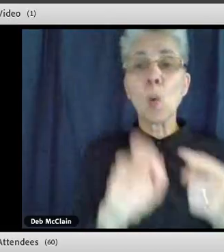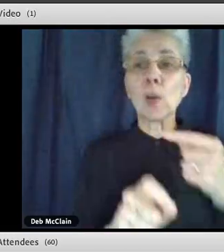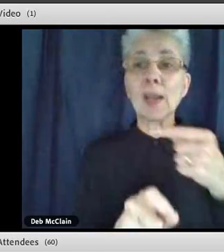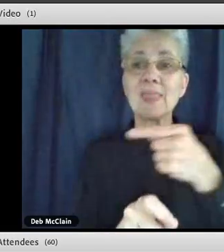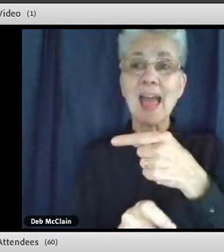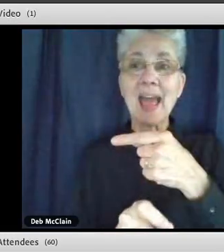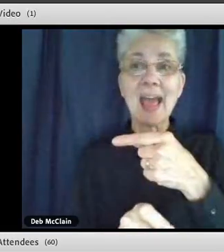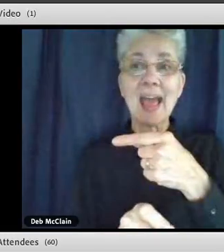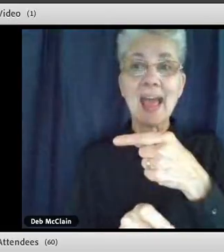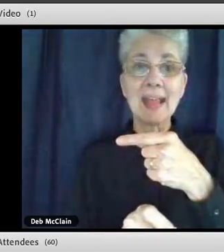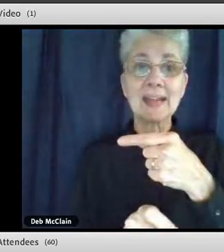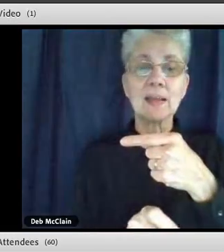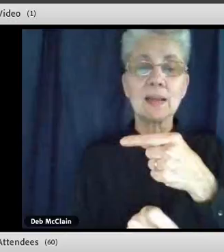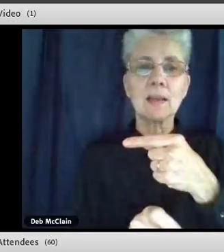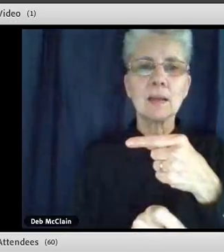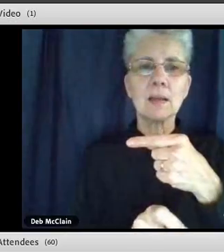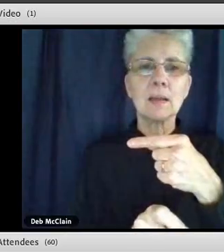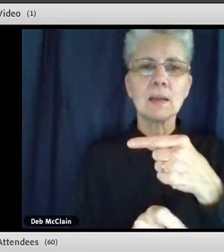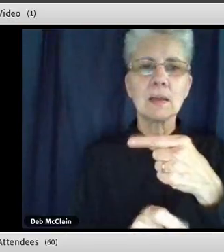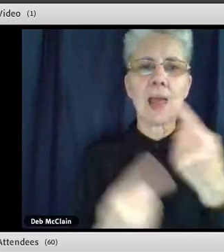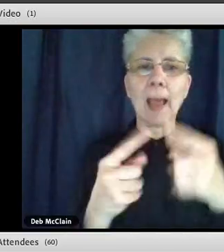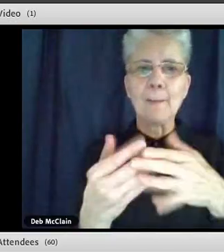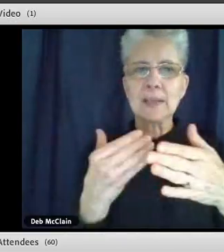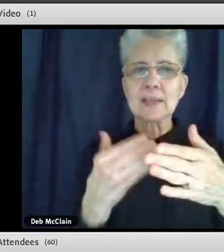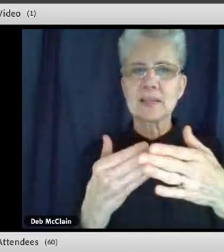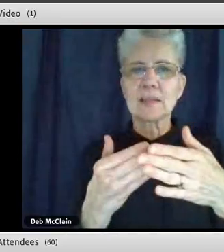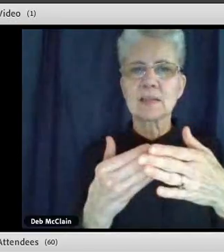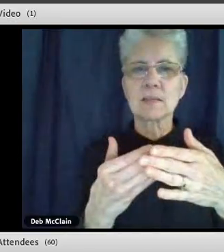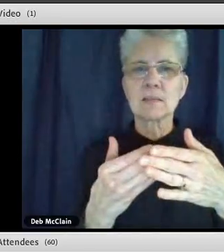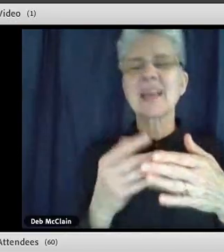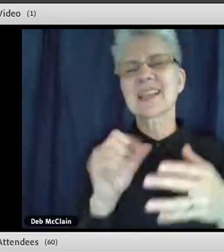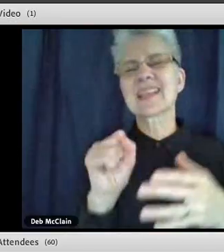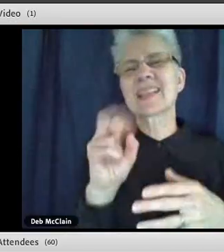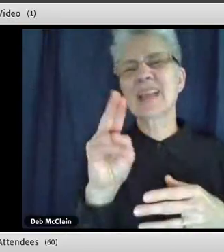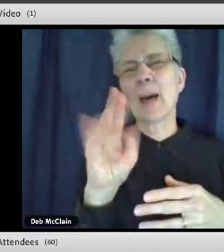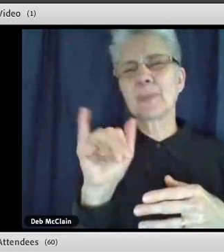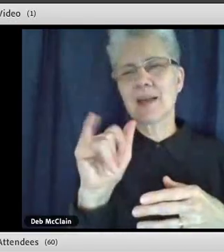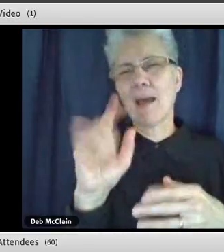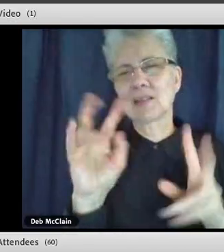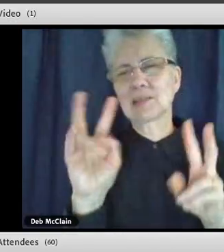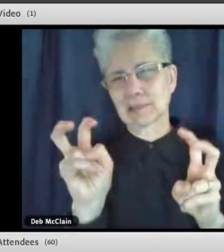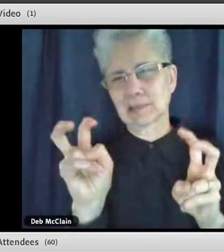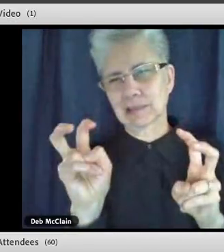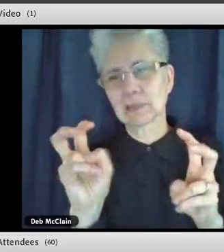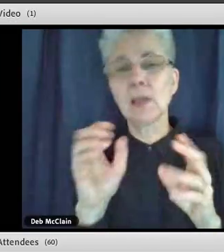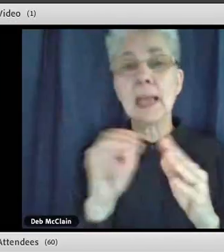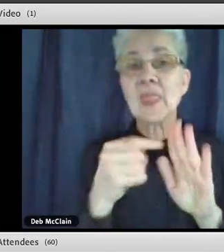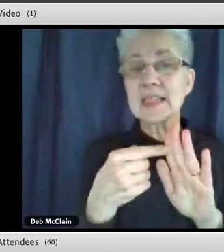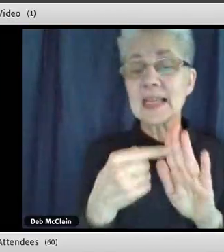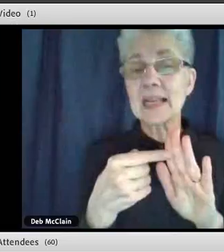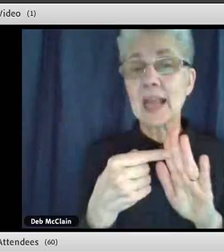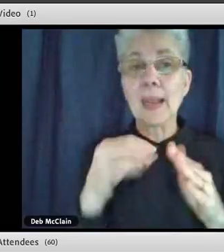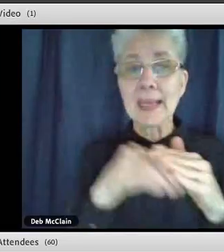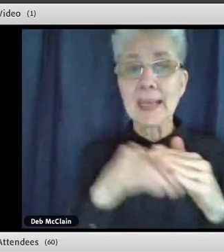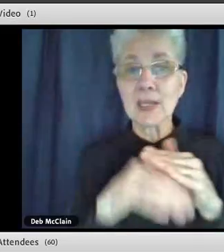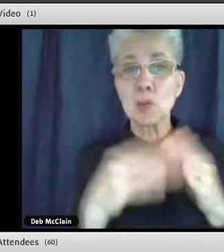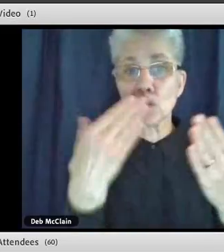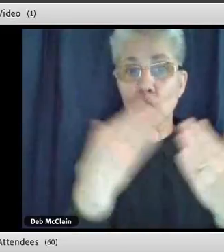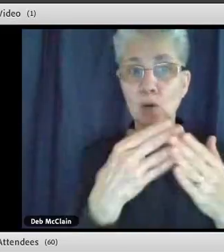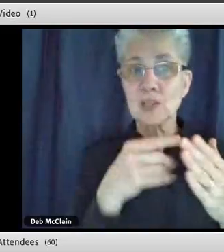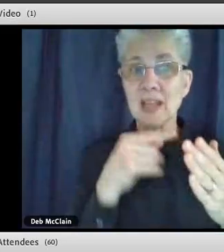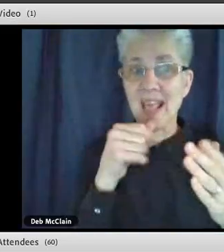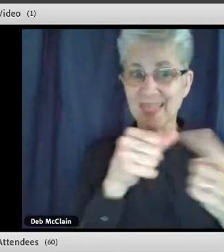particular field precedes, is essentially a subtitle. Okay, so in this scenario, Into the Darkness is the main title